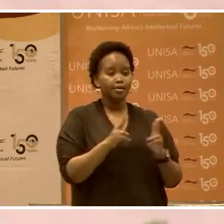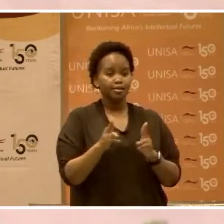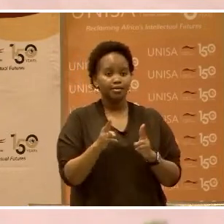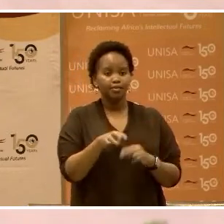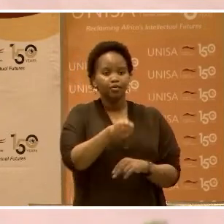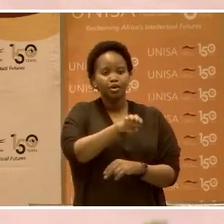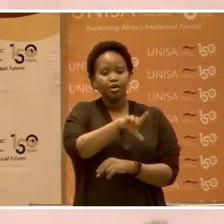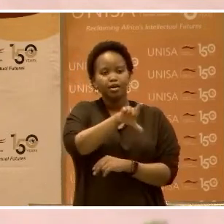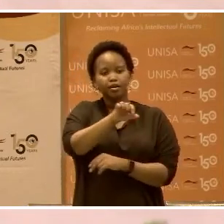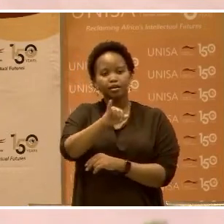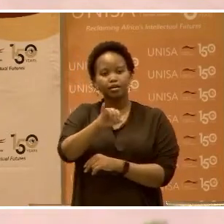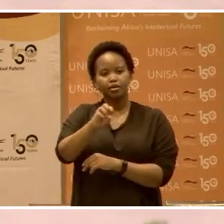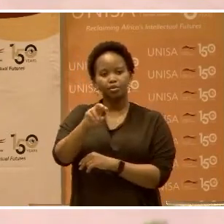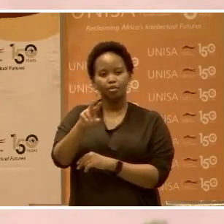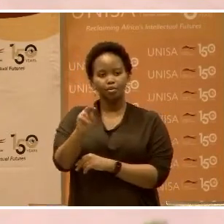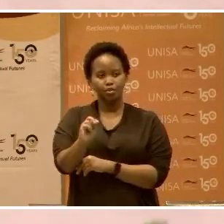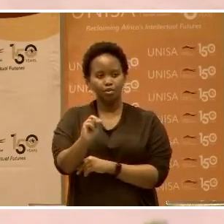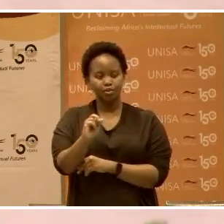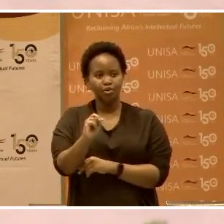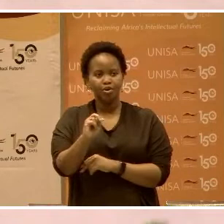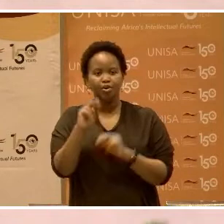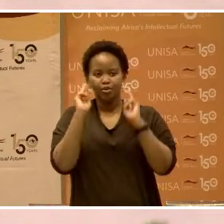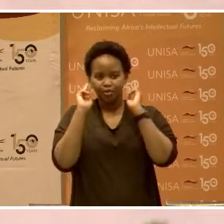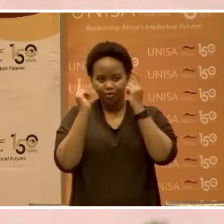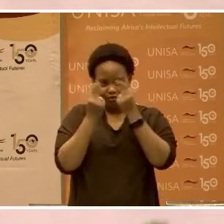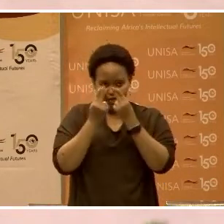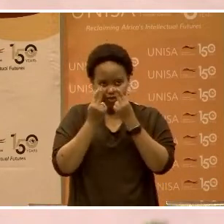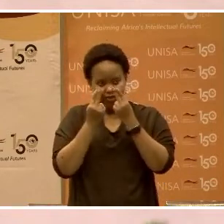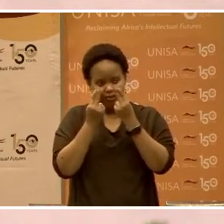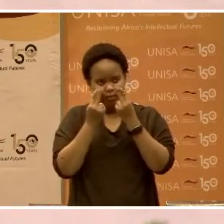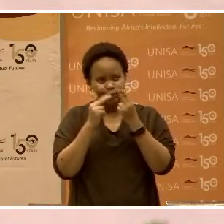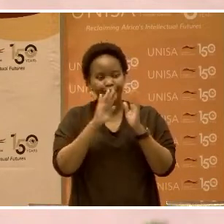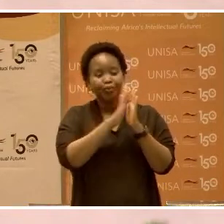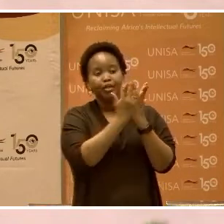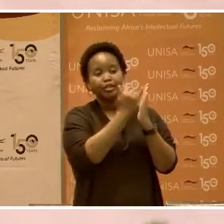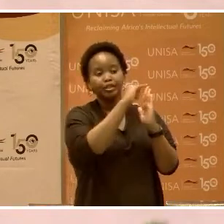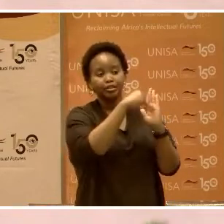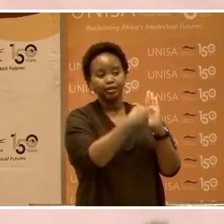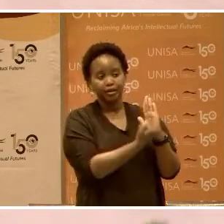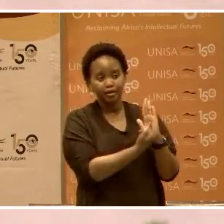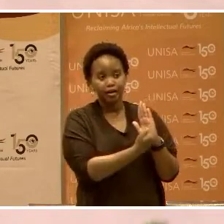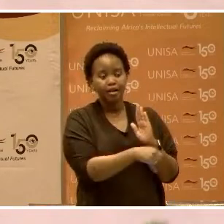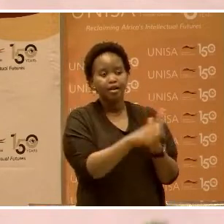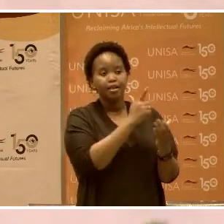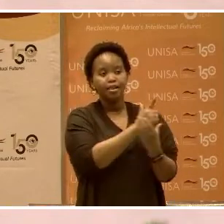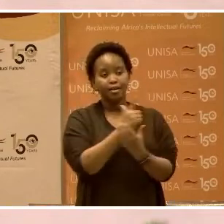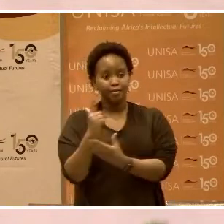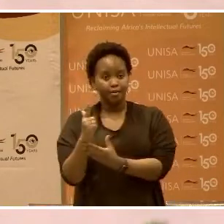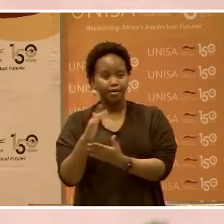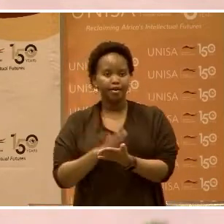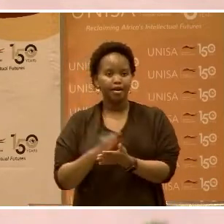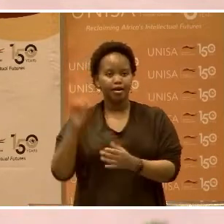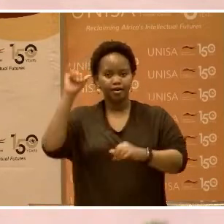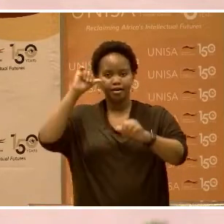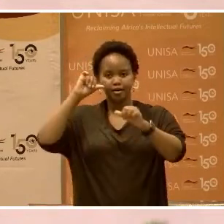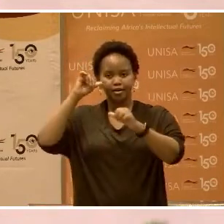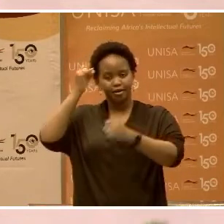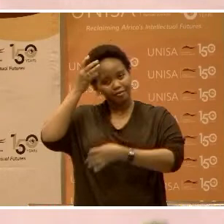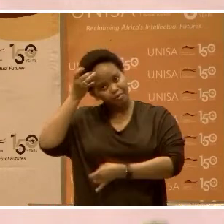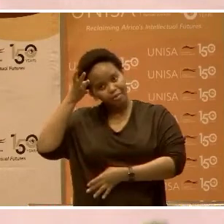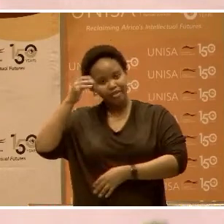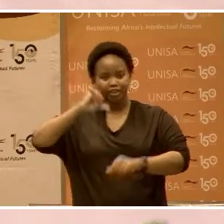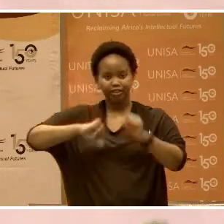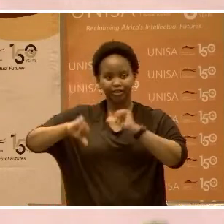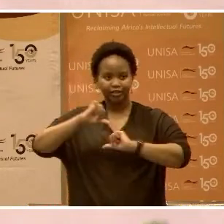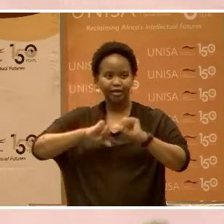Ilorin University International Journal of Library and Information Science, former